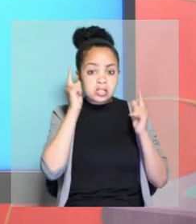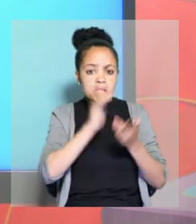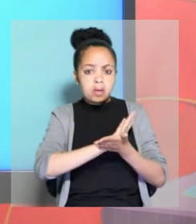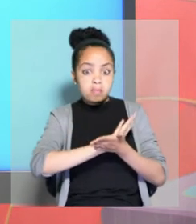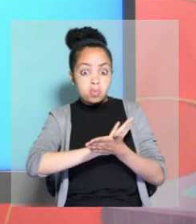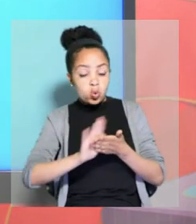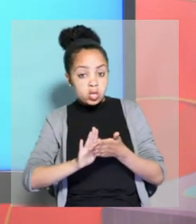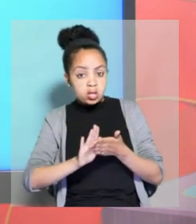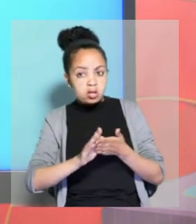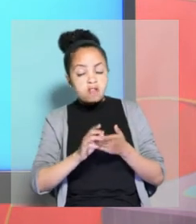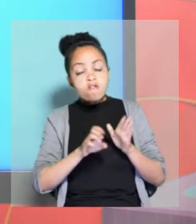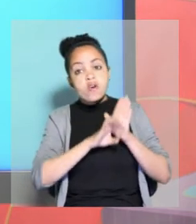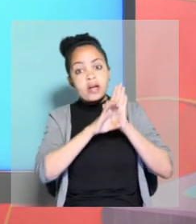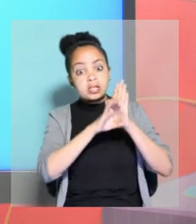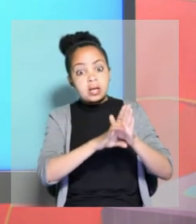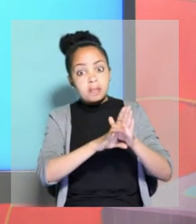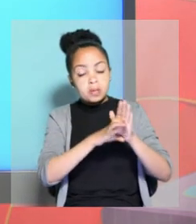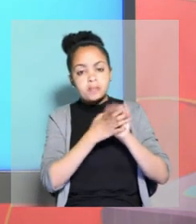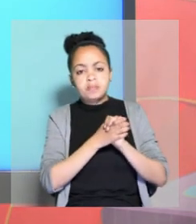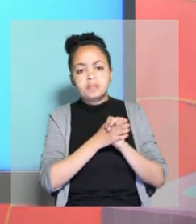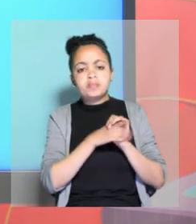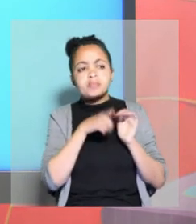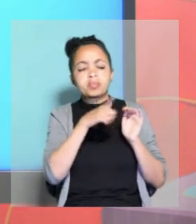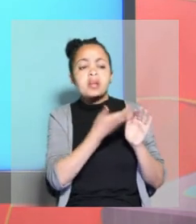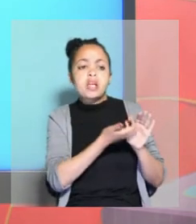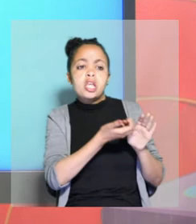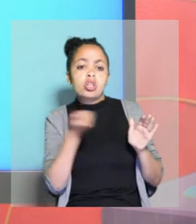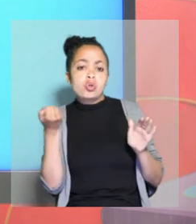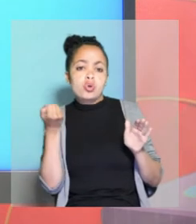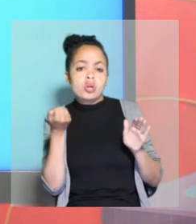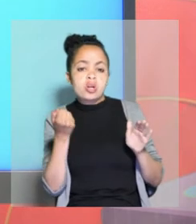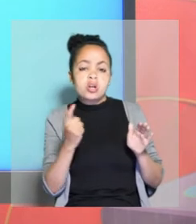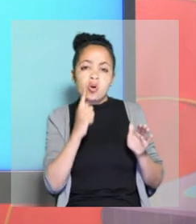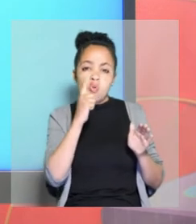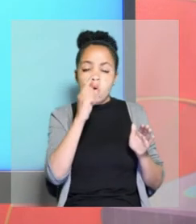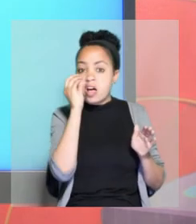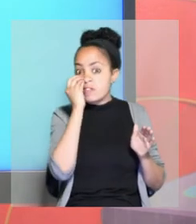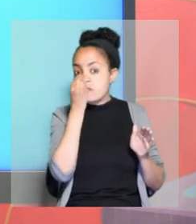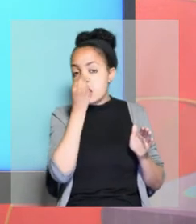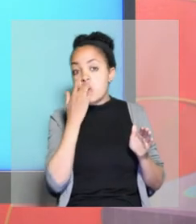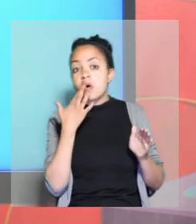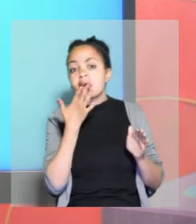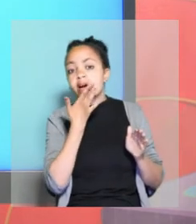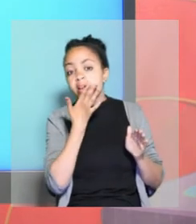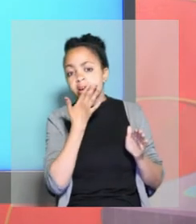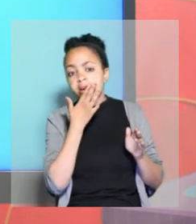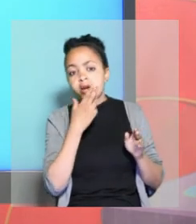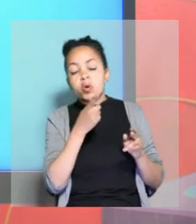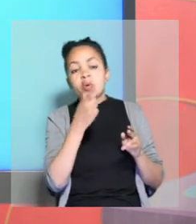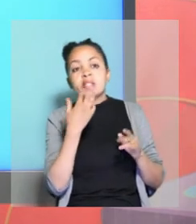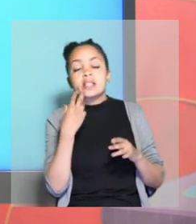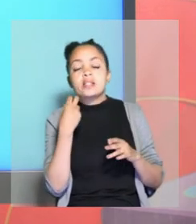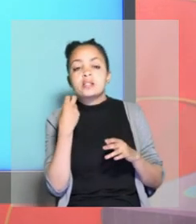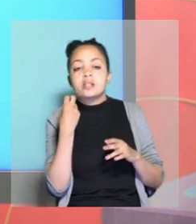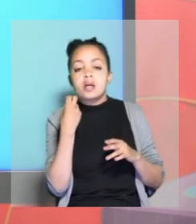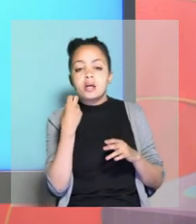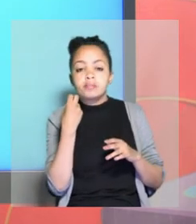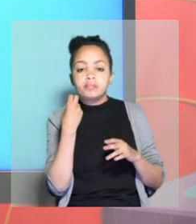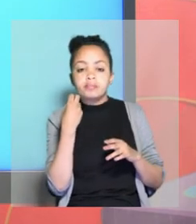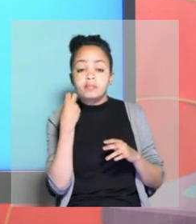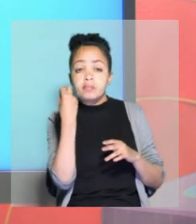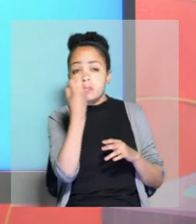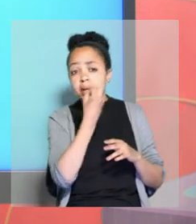traits. For example, he took one flower color, which is a purple flower